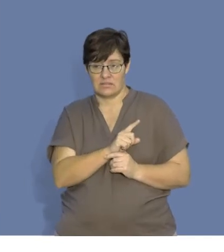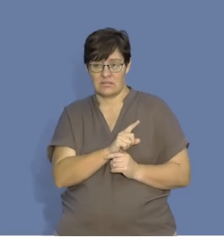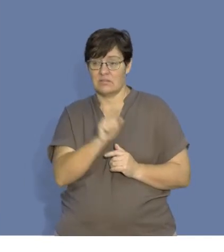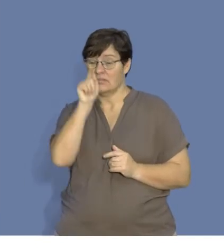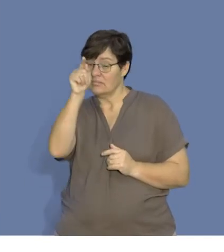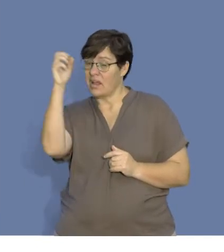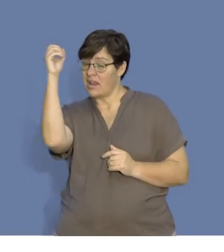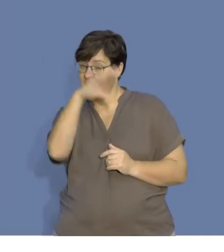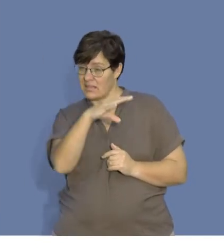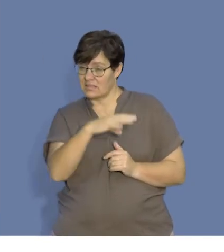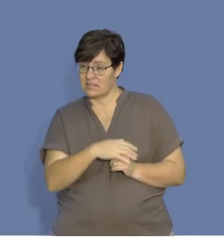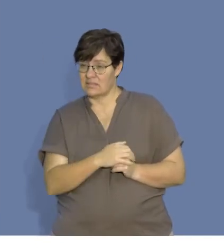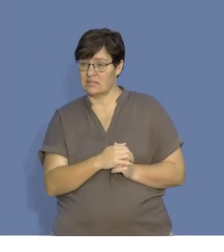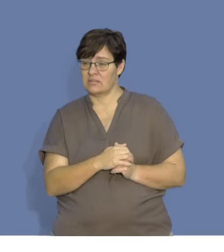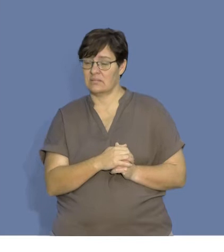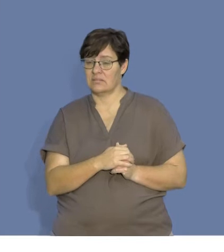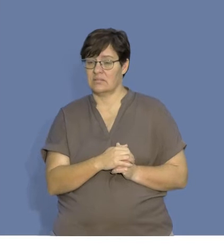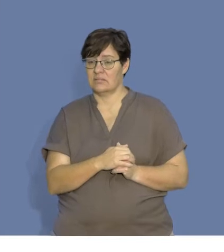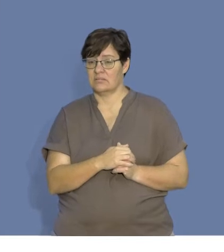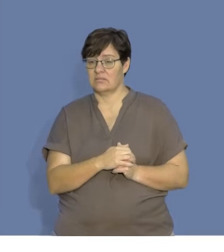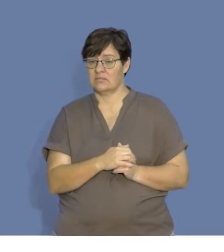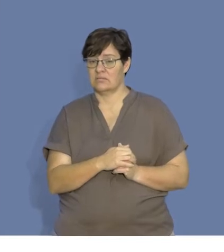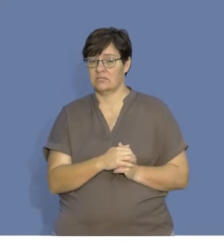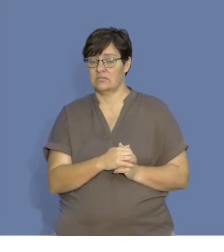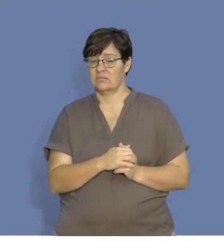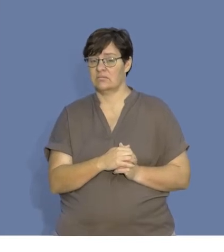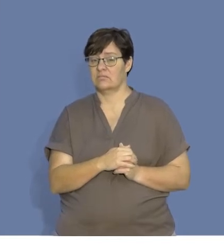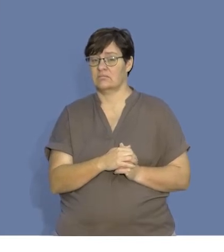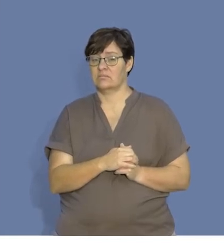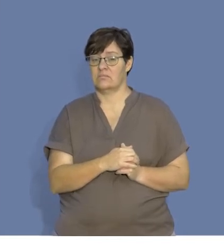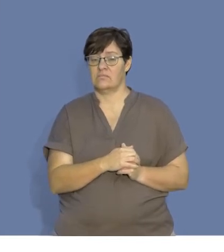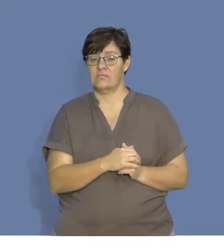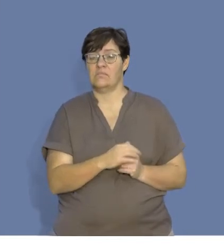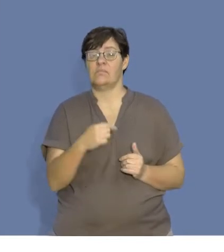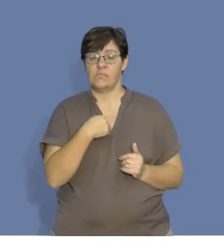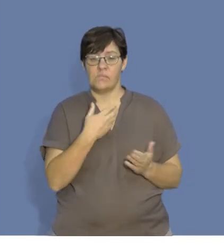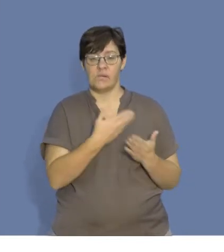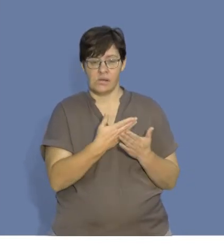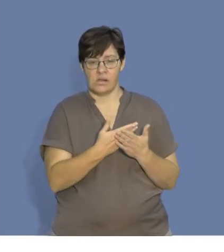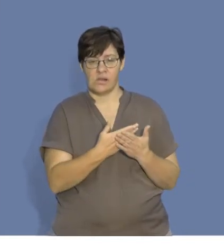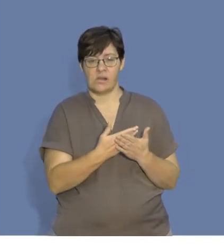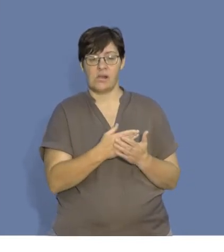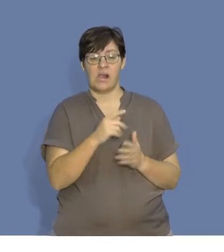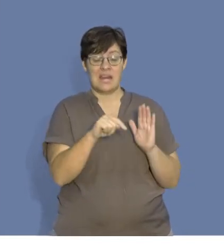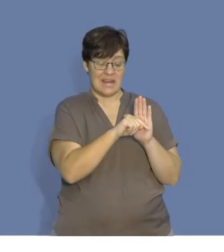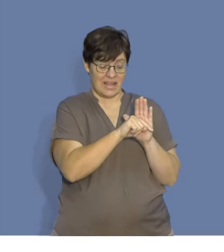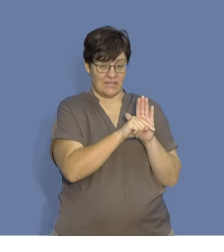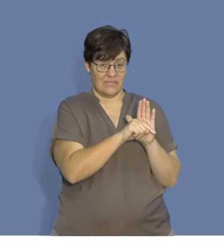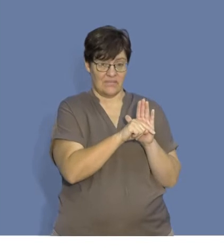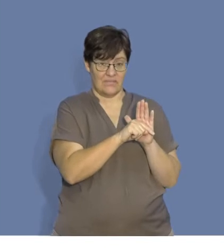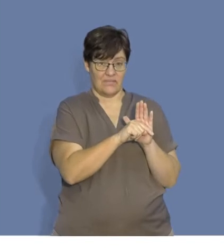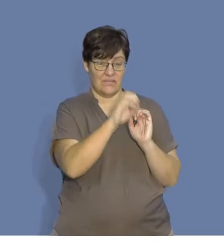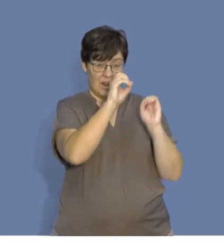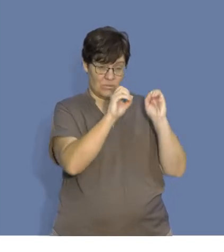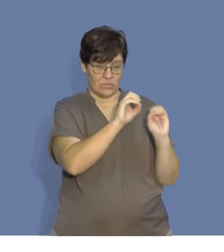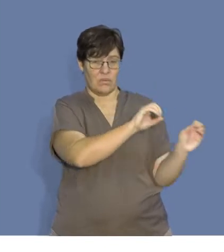light is of such a nature that I can get electrons to move. And